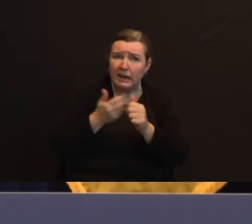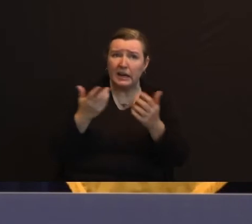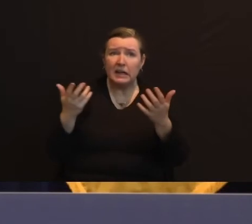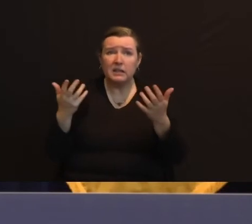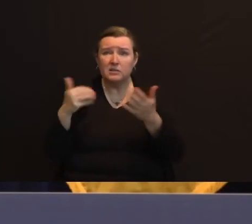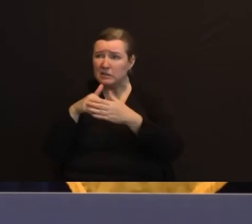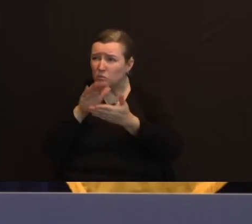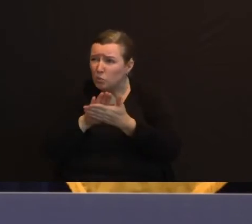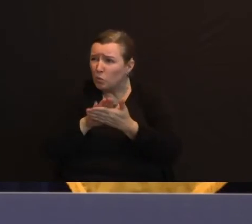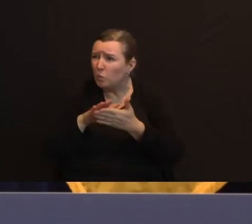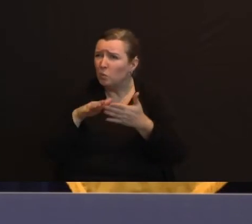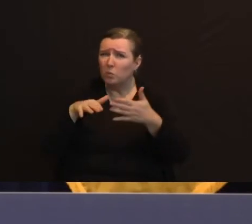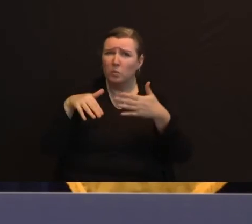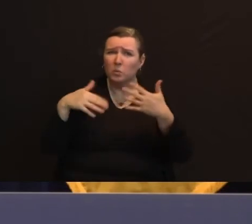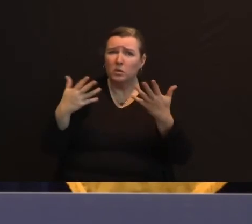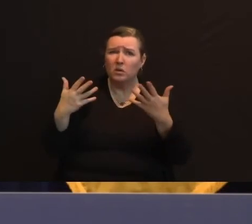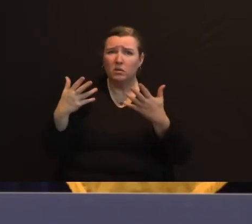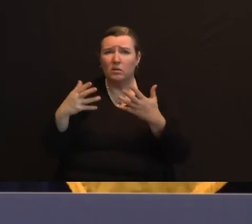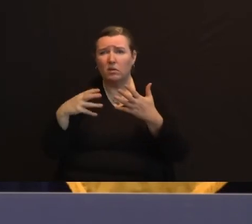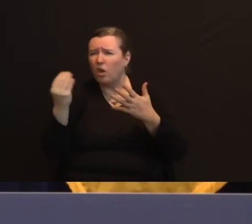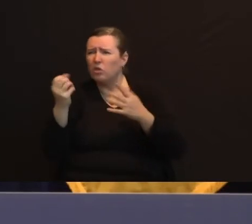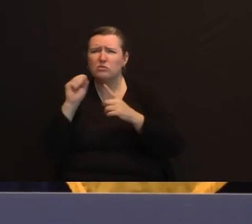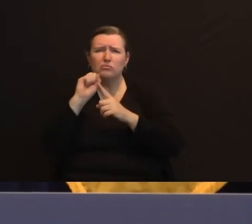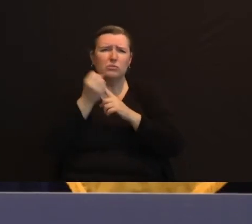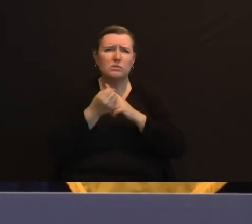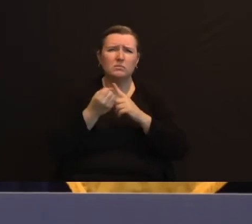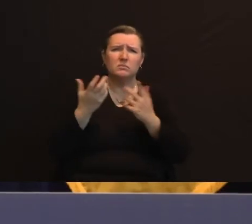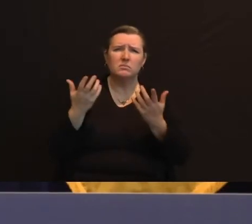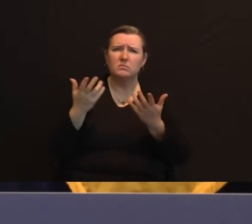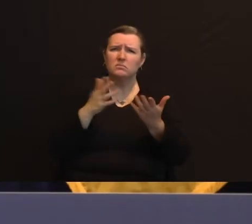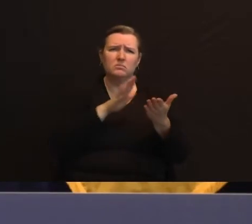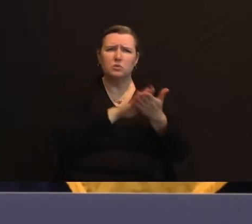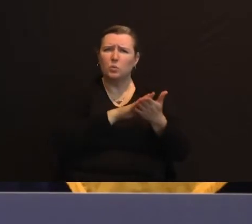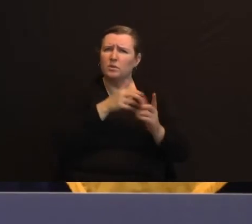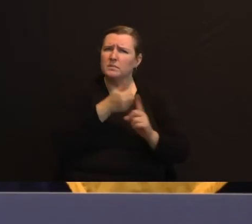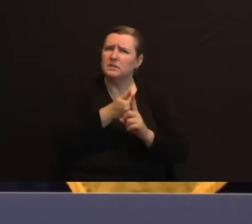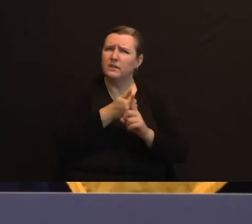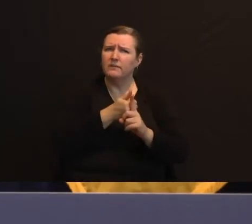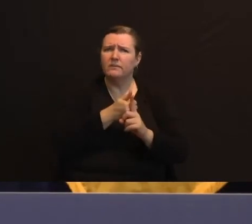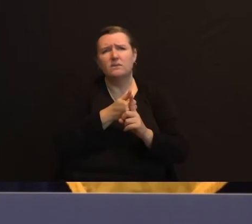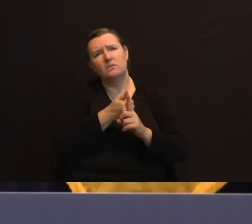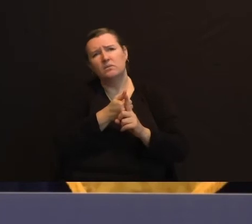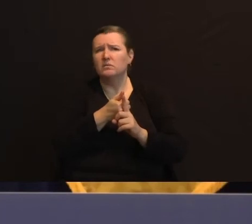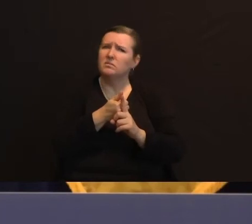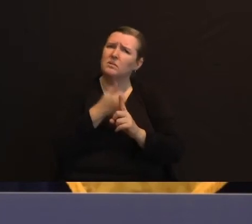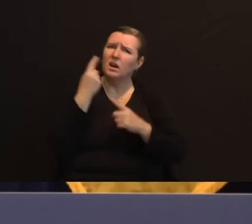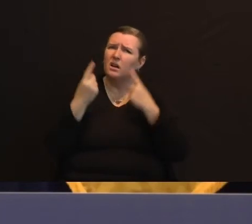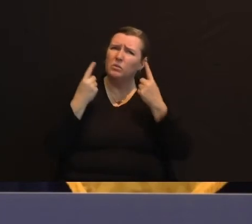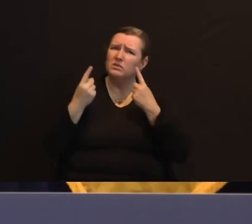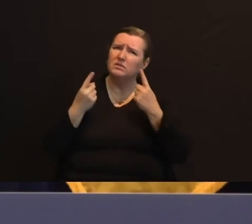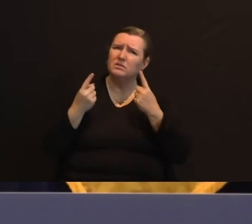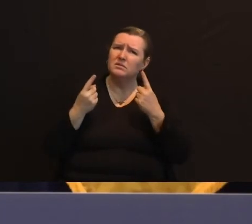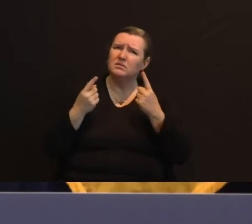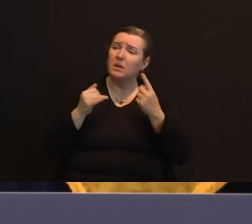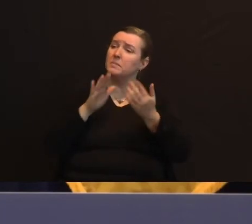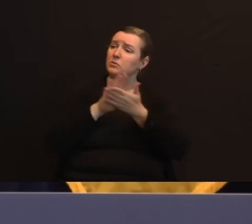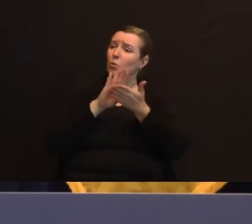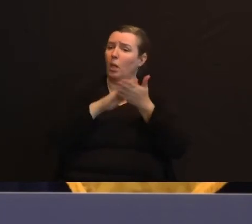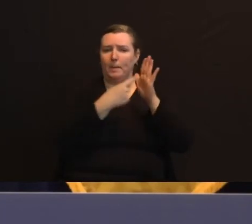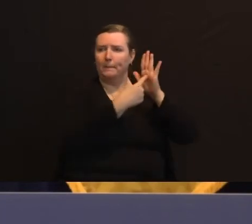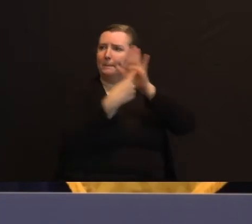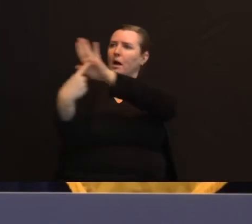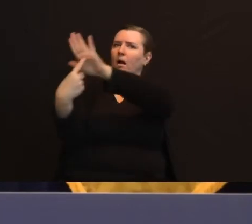schools than in other situations? Can the schools, do you think, Governor, serve as a model for perhaps other situations in the